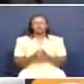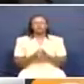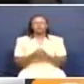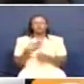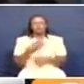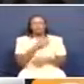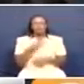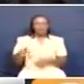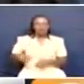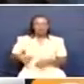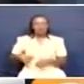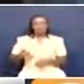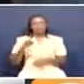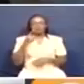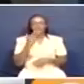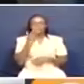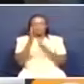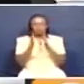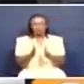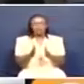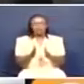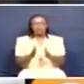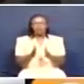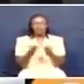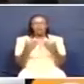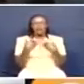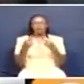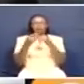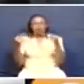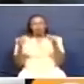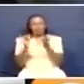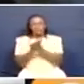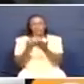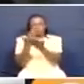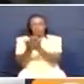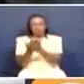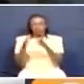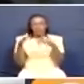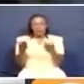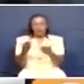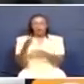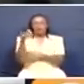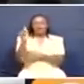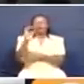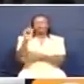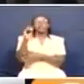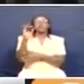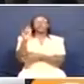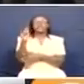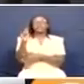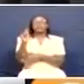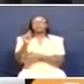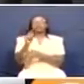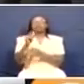the first respondent has opposed that application by way of an affidavit sworn and filed